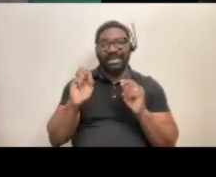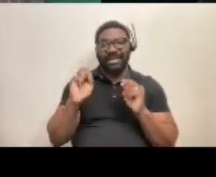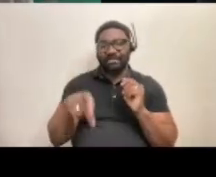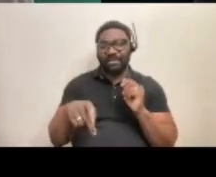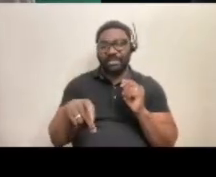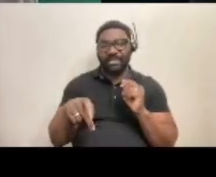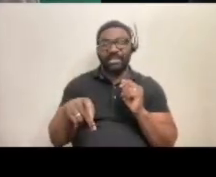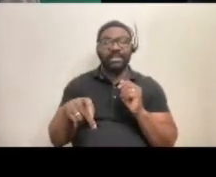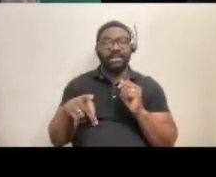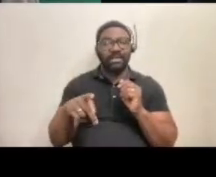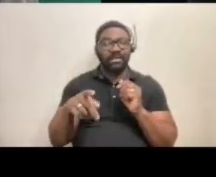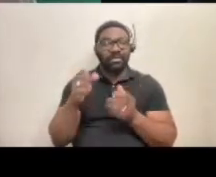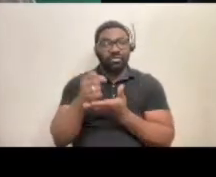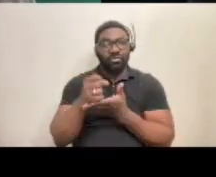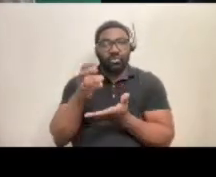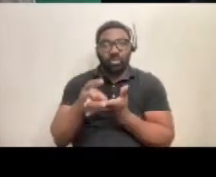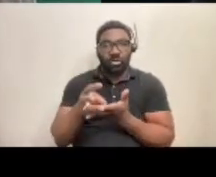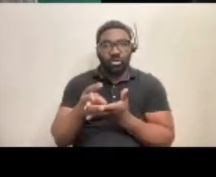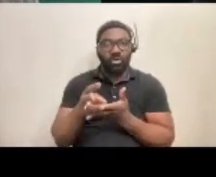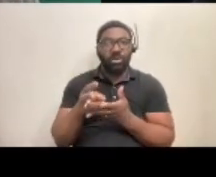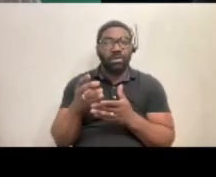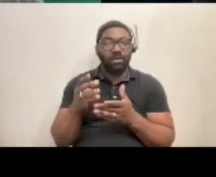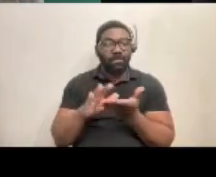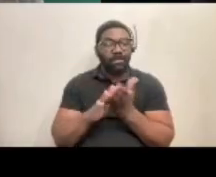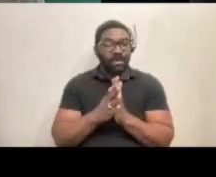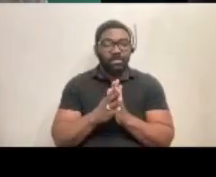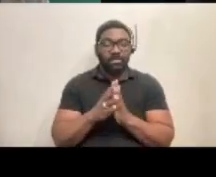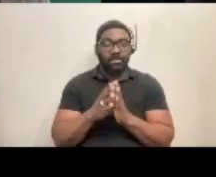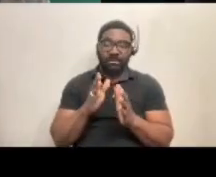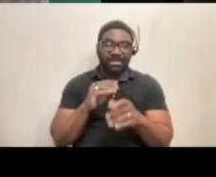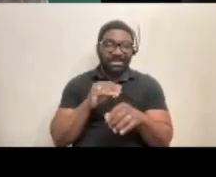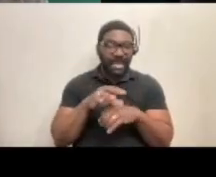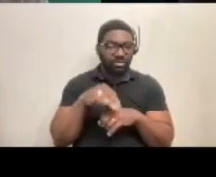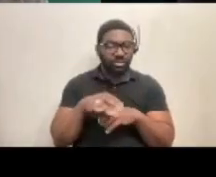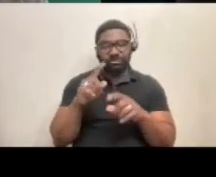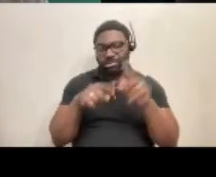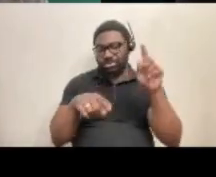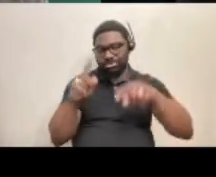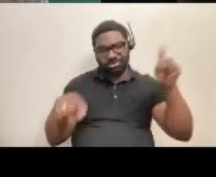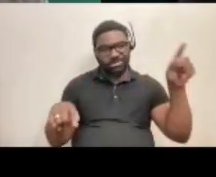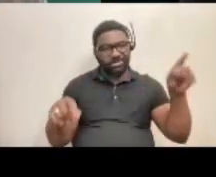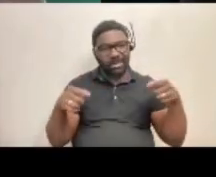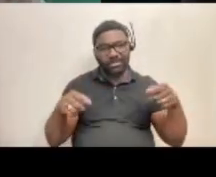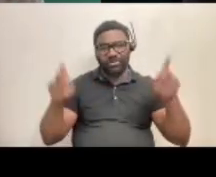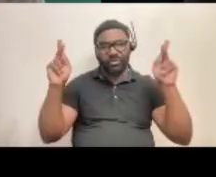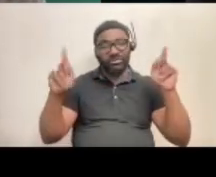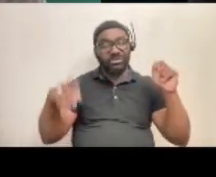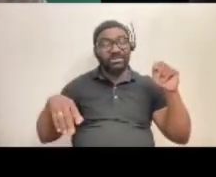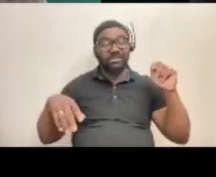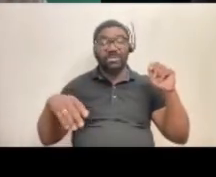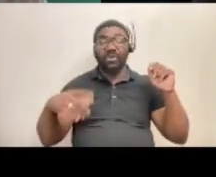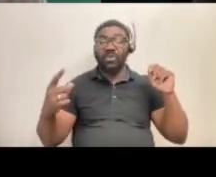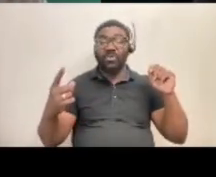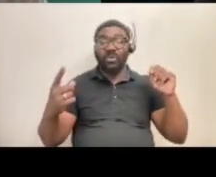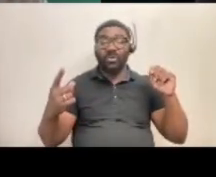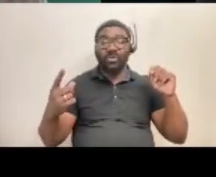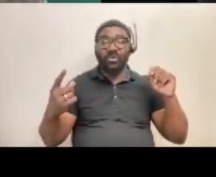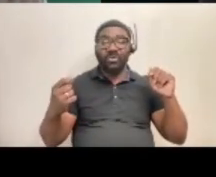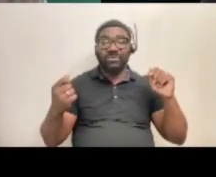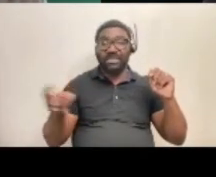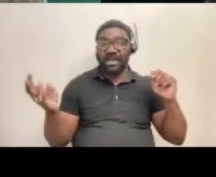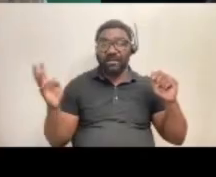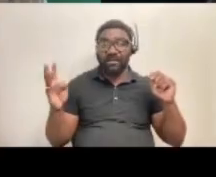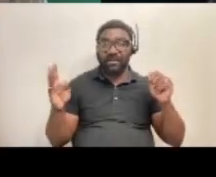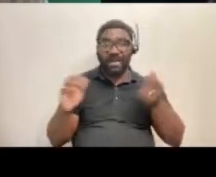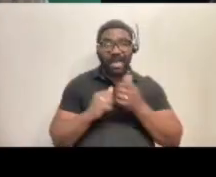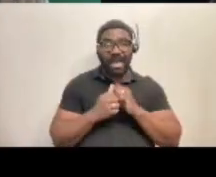go into being a career counselor. There are so many doors that are open to you. And I think some of the ways that I might advise someone sitting in